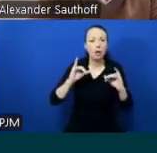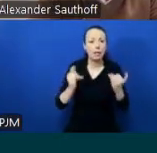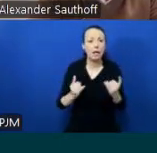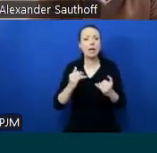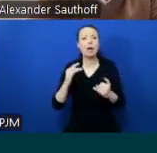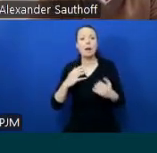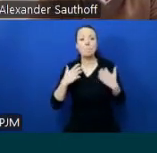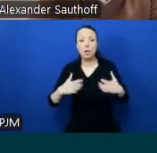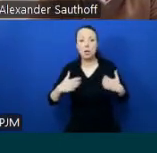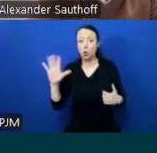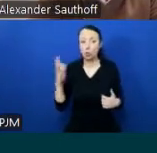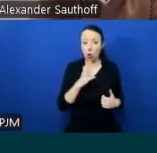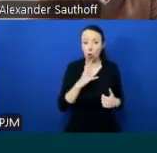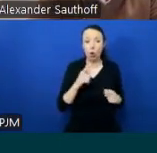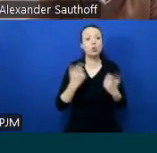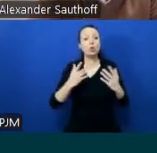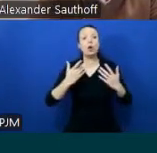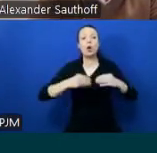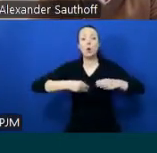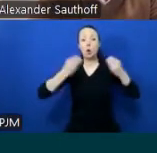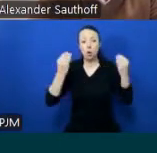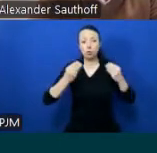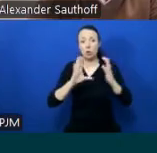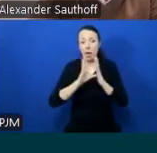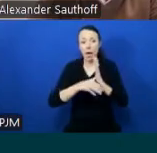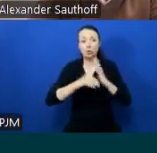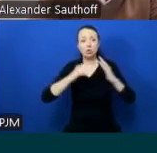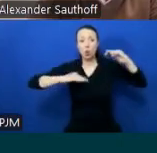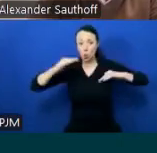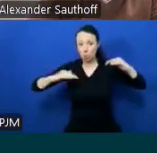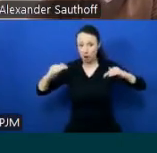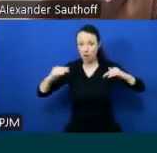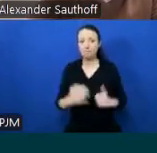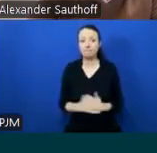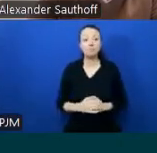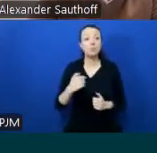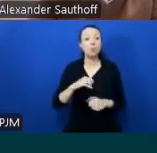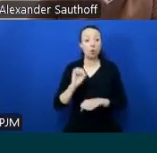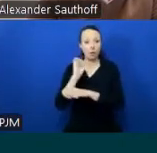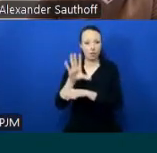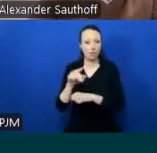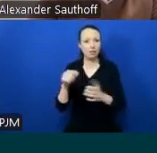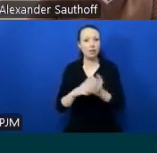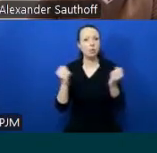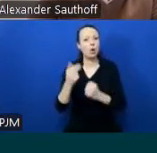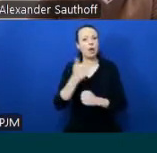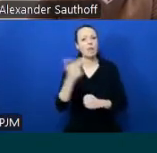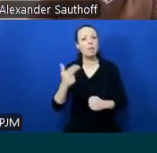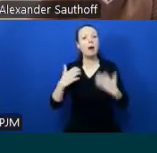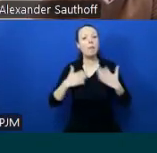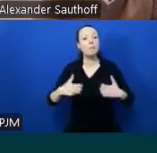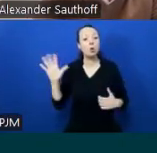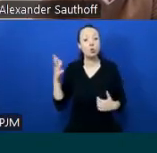presentation focuses on integrating biodiversity into climate resilient urban planning.